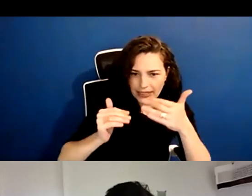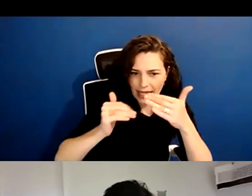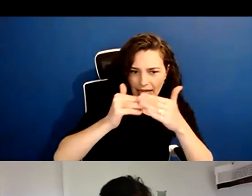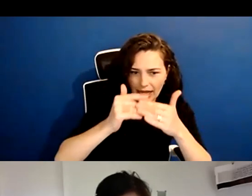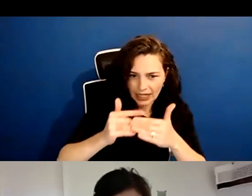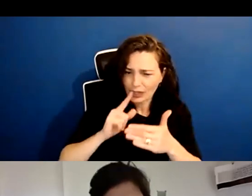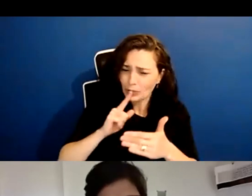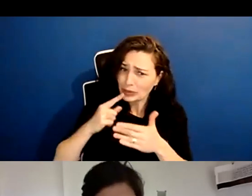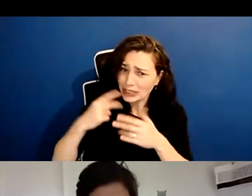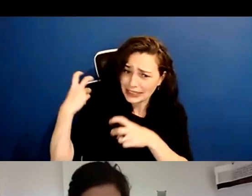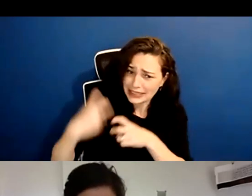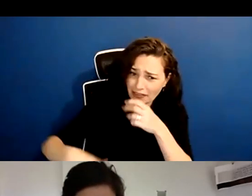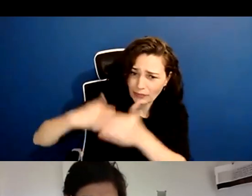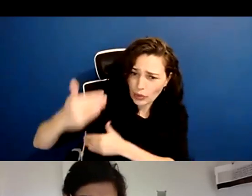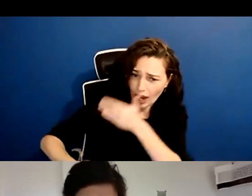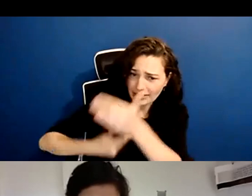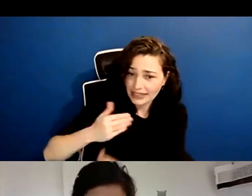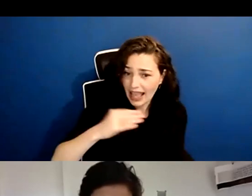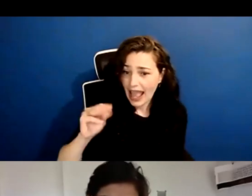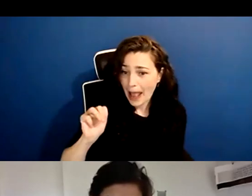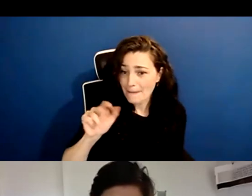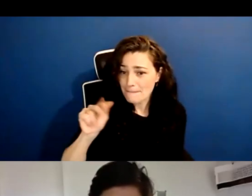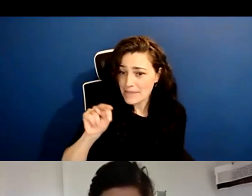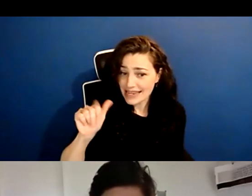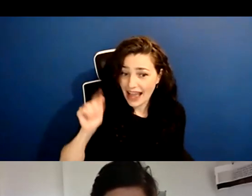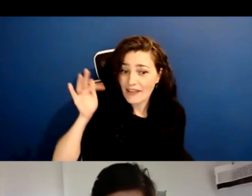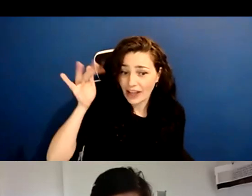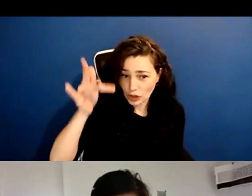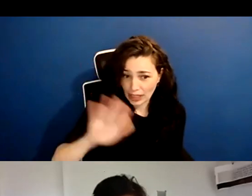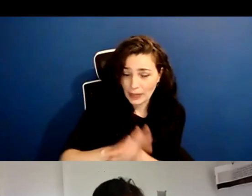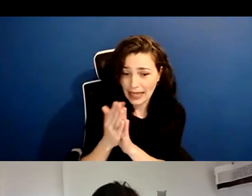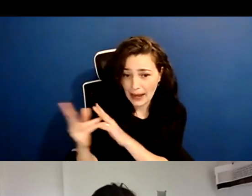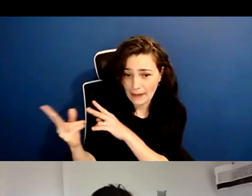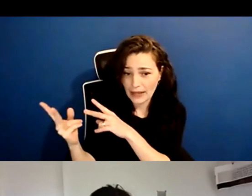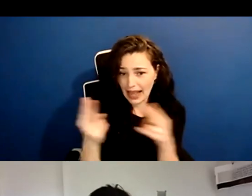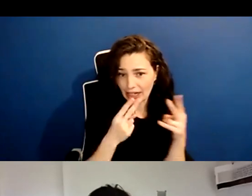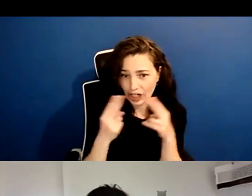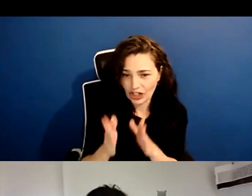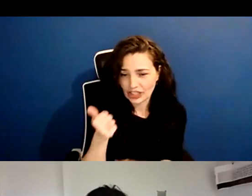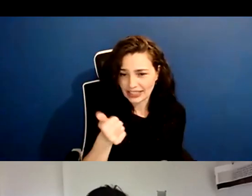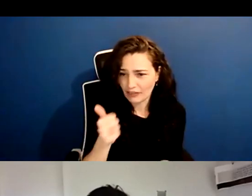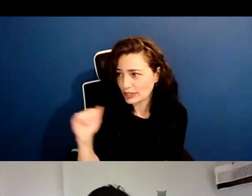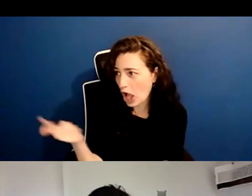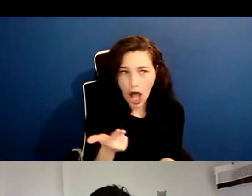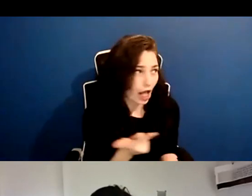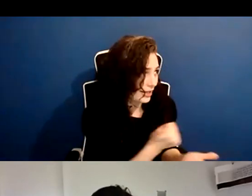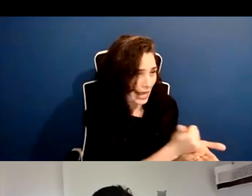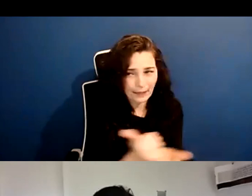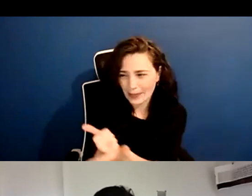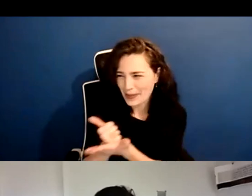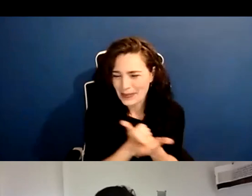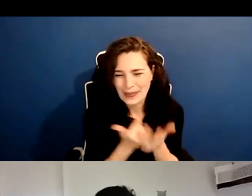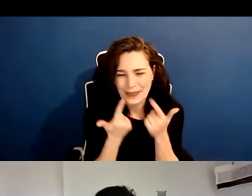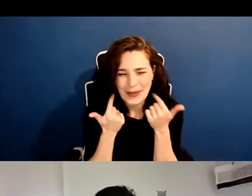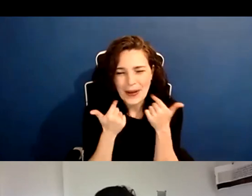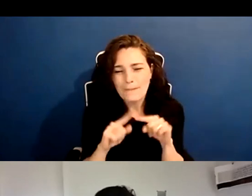started editing. We all had, it was just like all hands on deck. But I think what really helped us was we knew kind of the story that